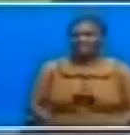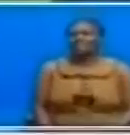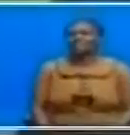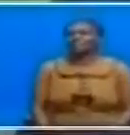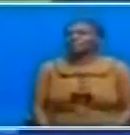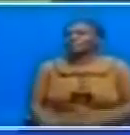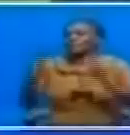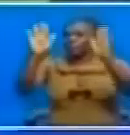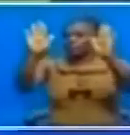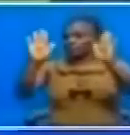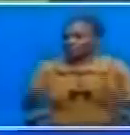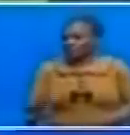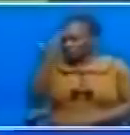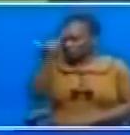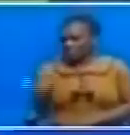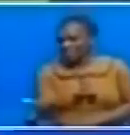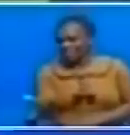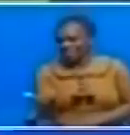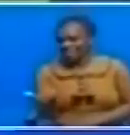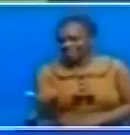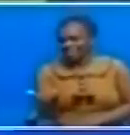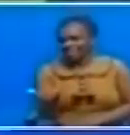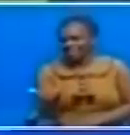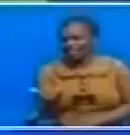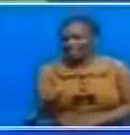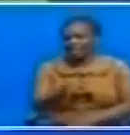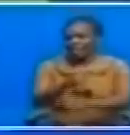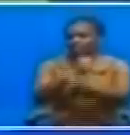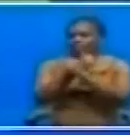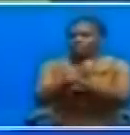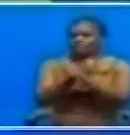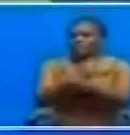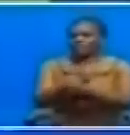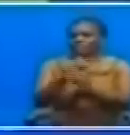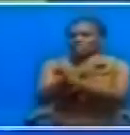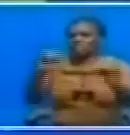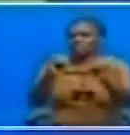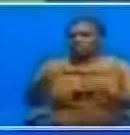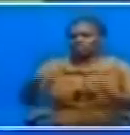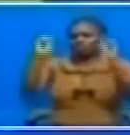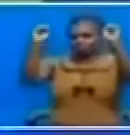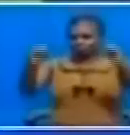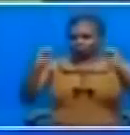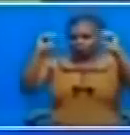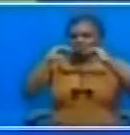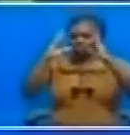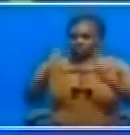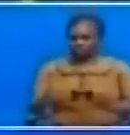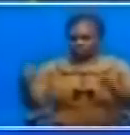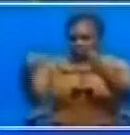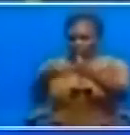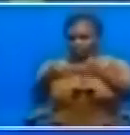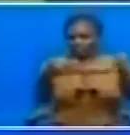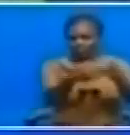That was necessitated by the unprotected teacher strike, which has